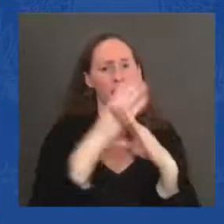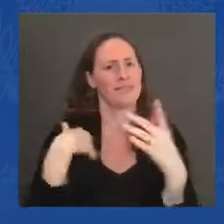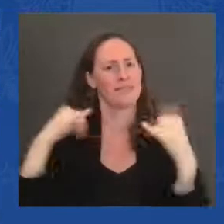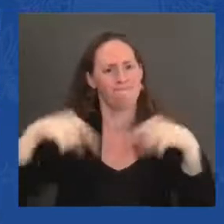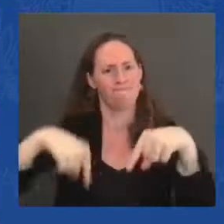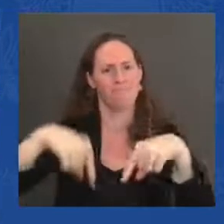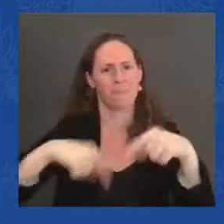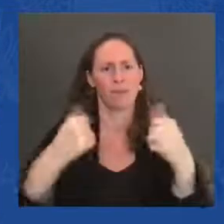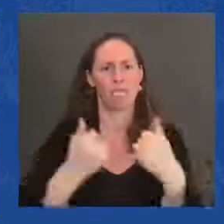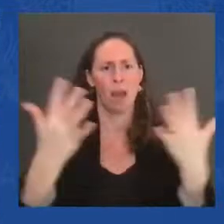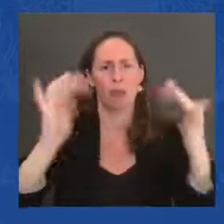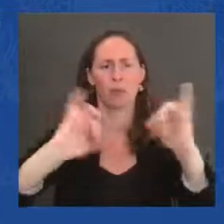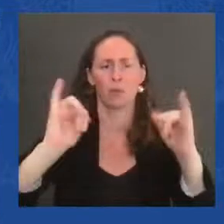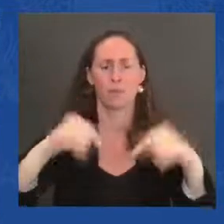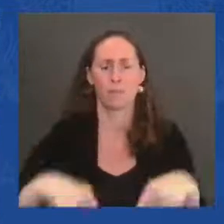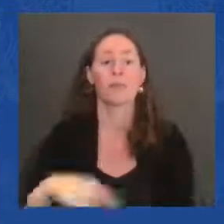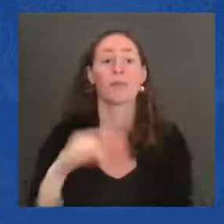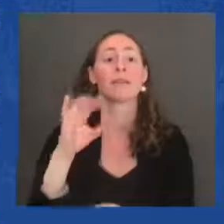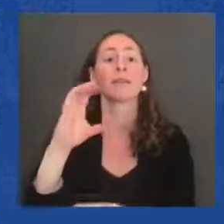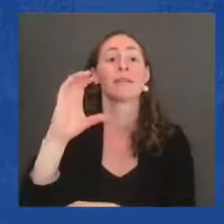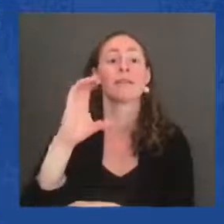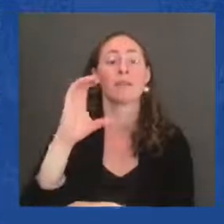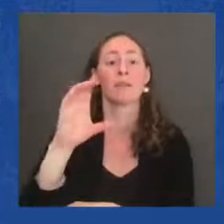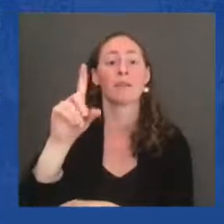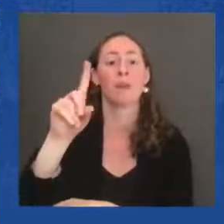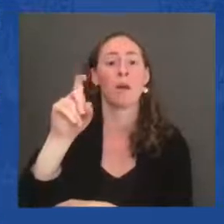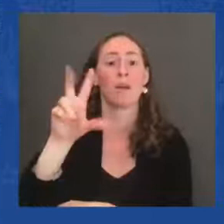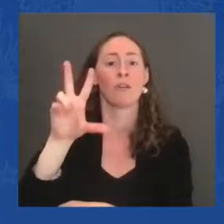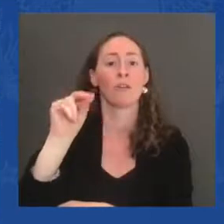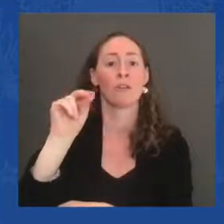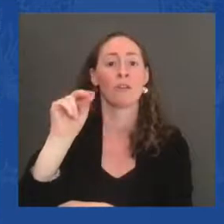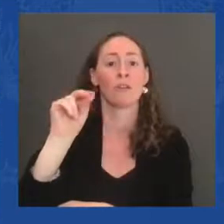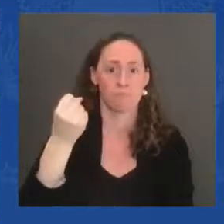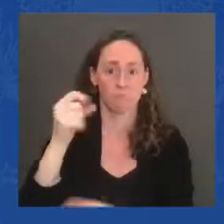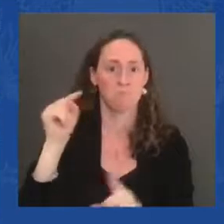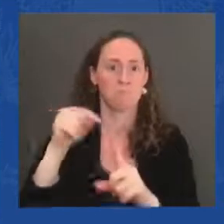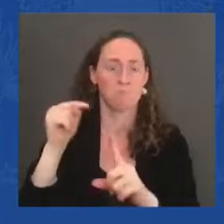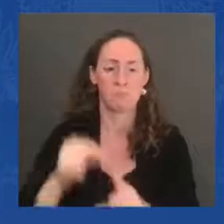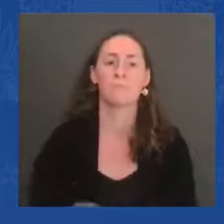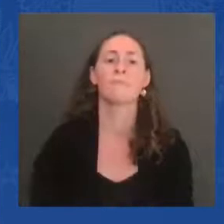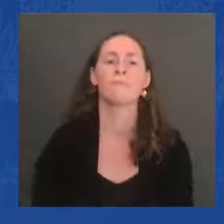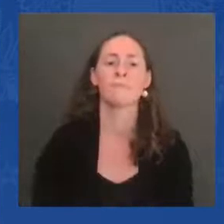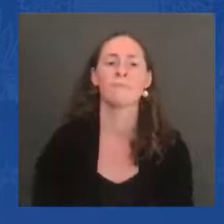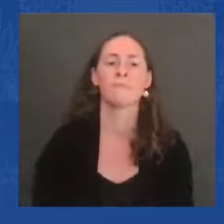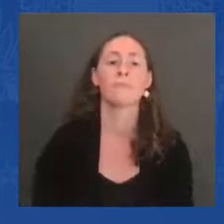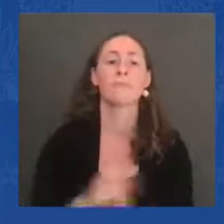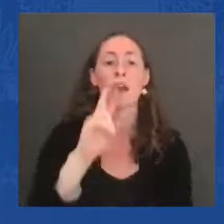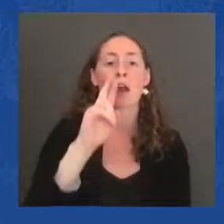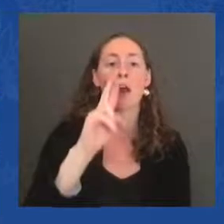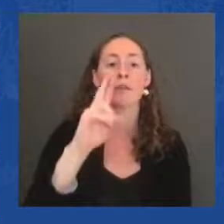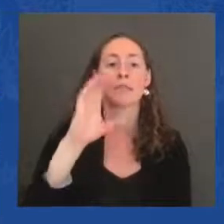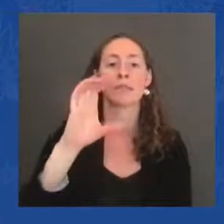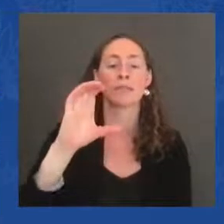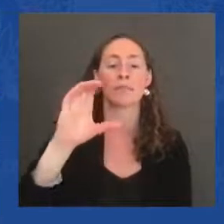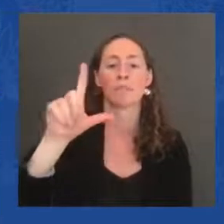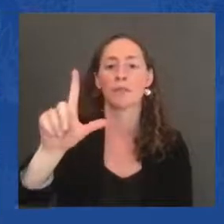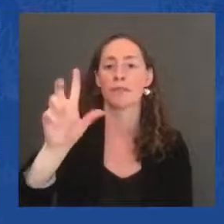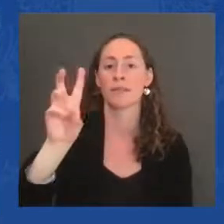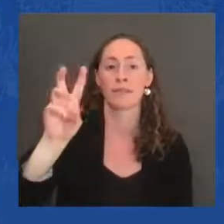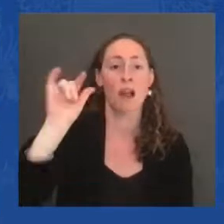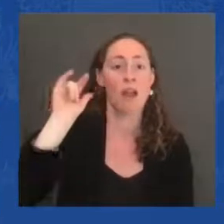RC-26 aircraft to provide critical fire imagery, and they're based in California. They've flown